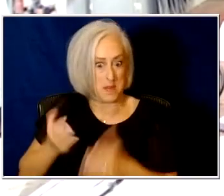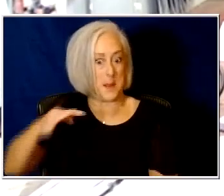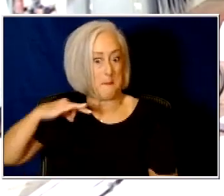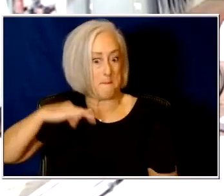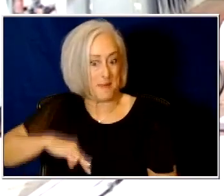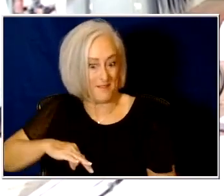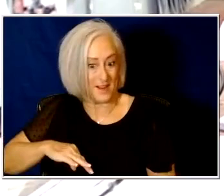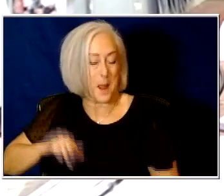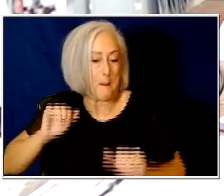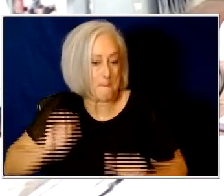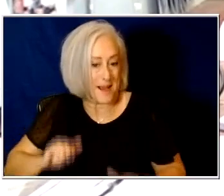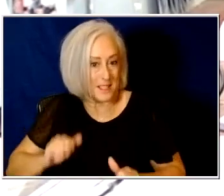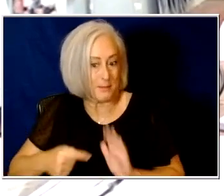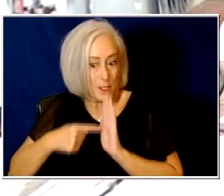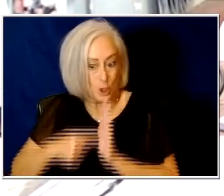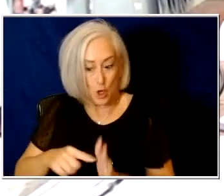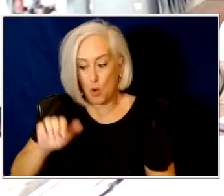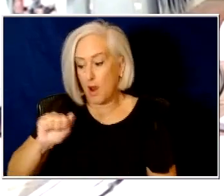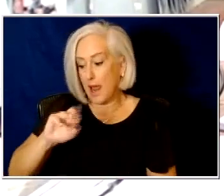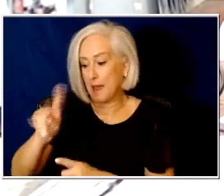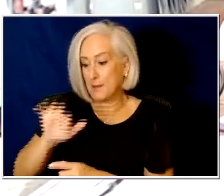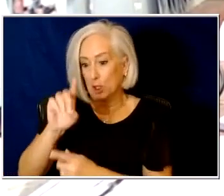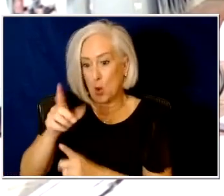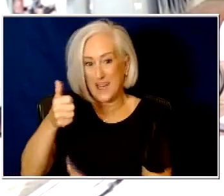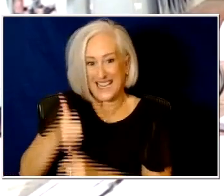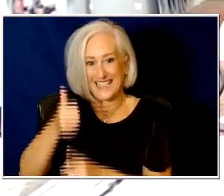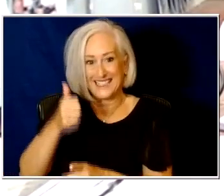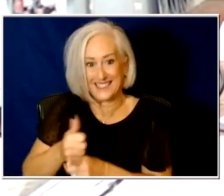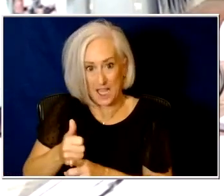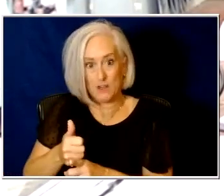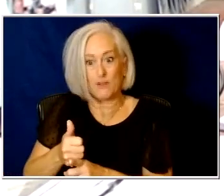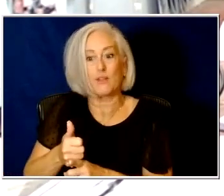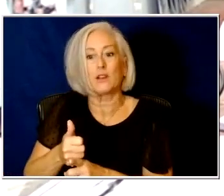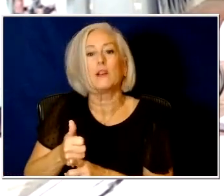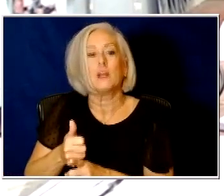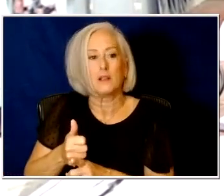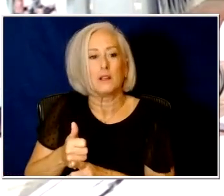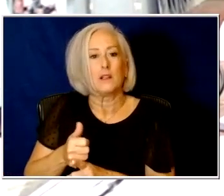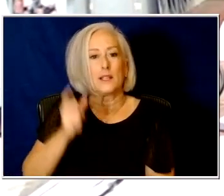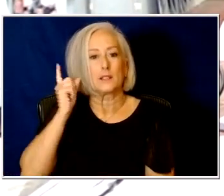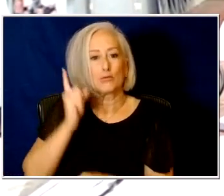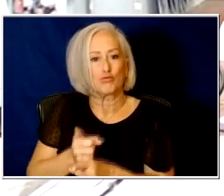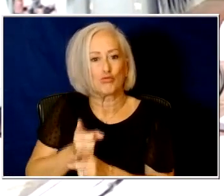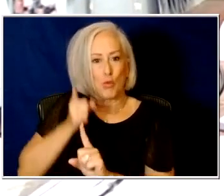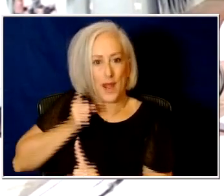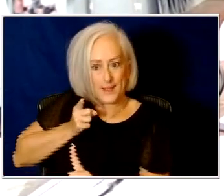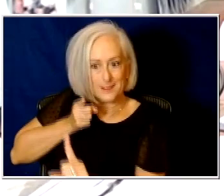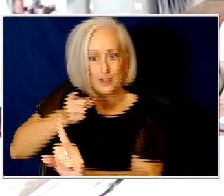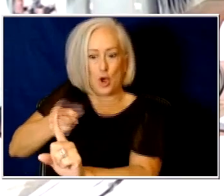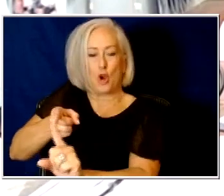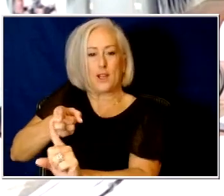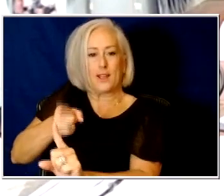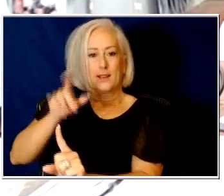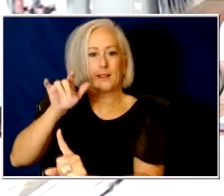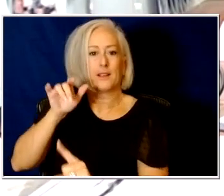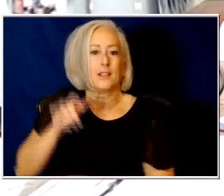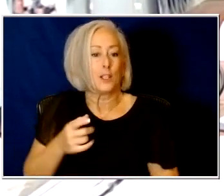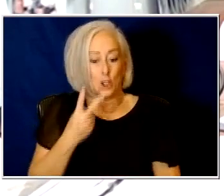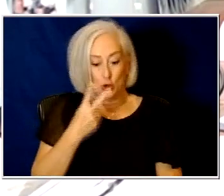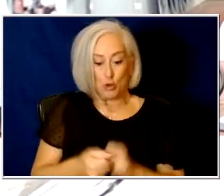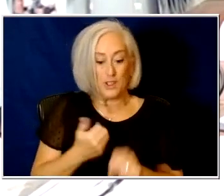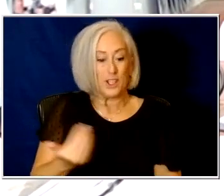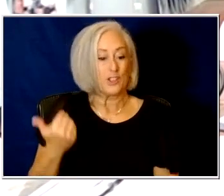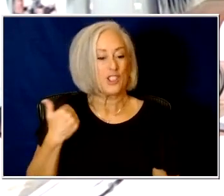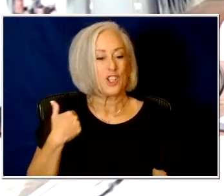potentially prove this concept that amyloid is a viable target that we should be going after. And I tell you, 2 years ago, I didn't believe it was at